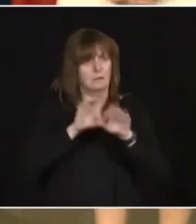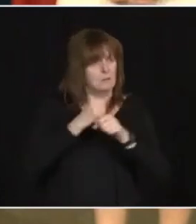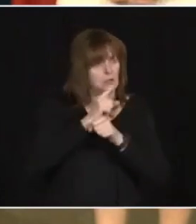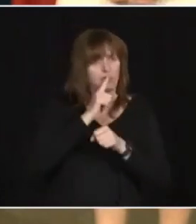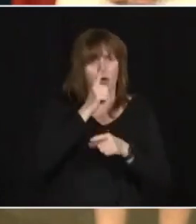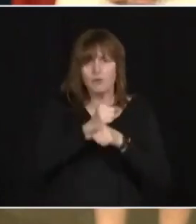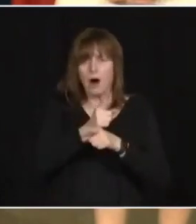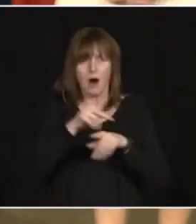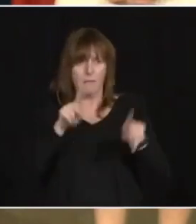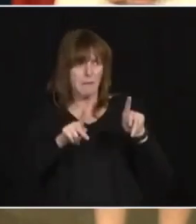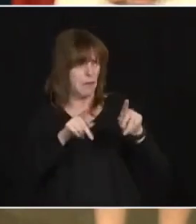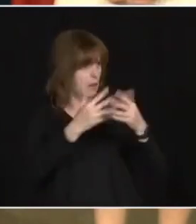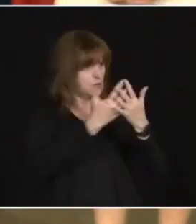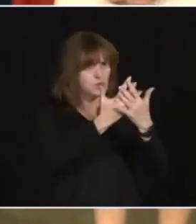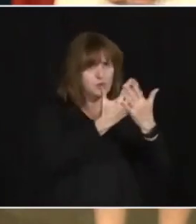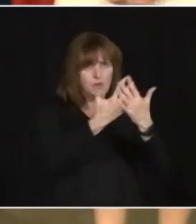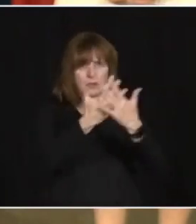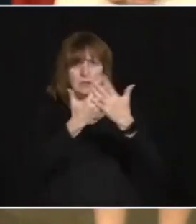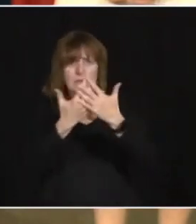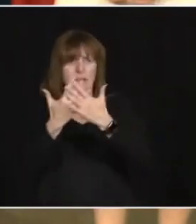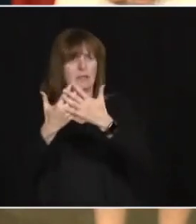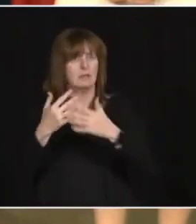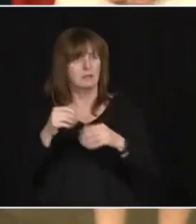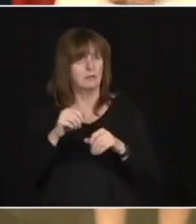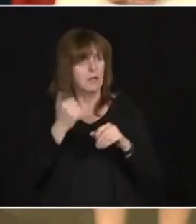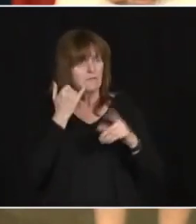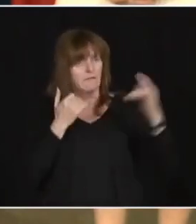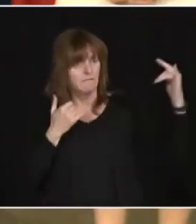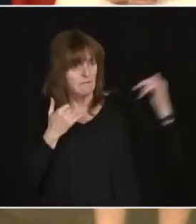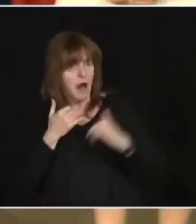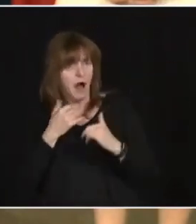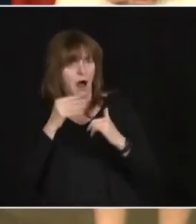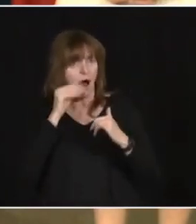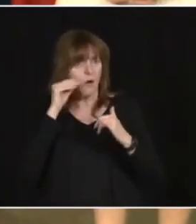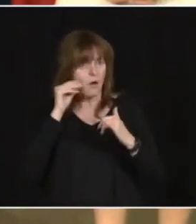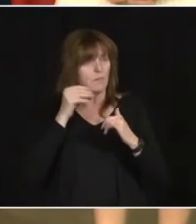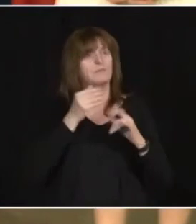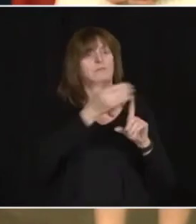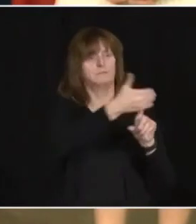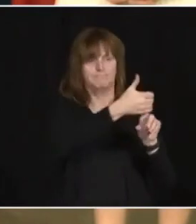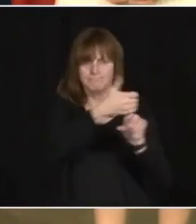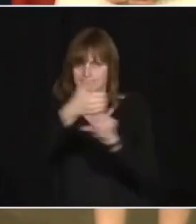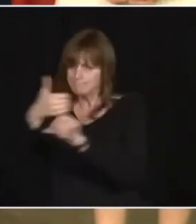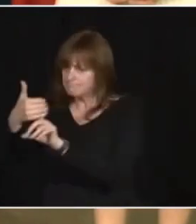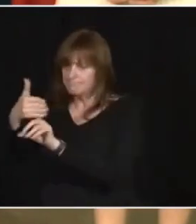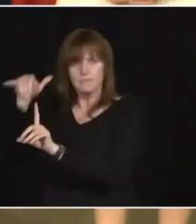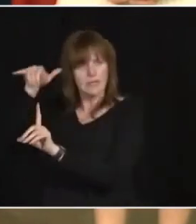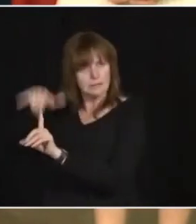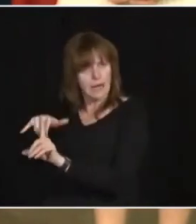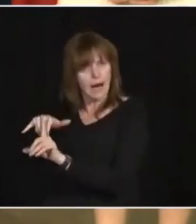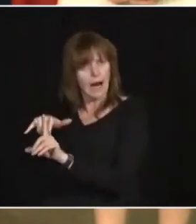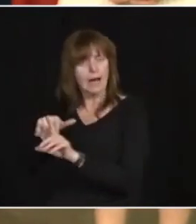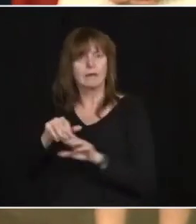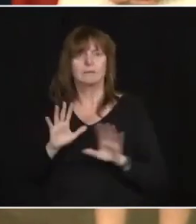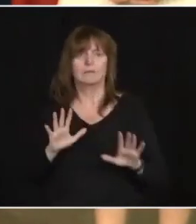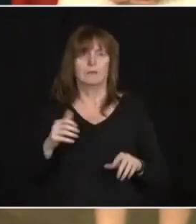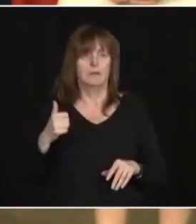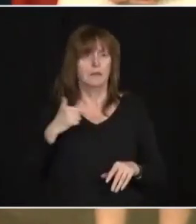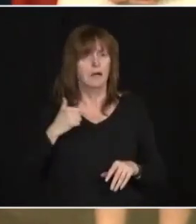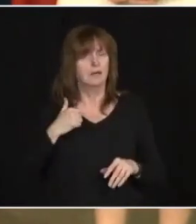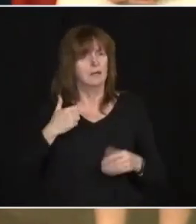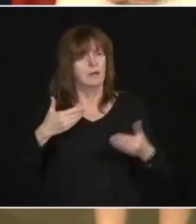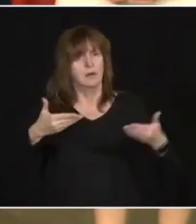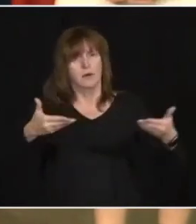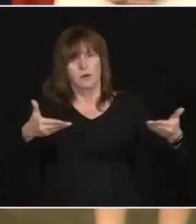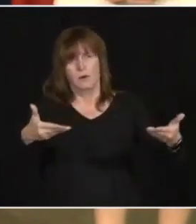people self-isolate. No, we're the most welcoming country in the world, and if there was one thing that we could have